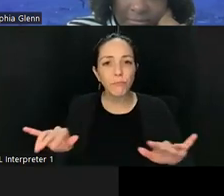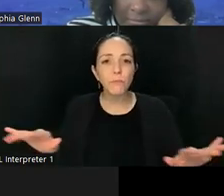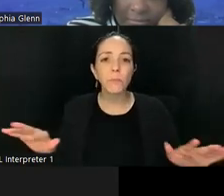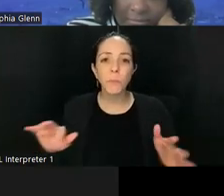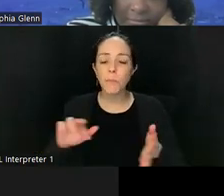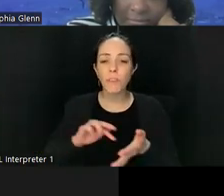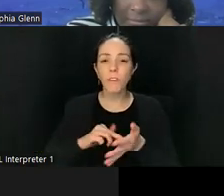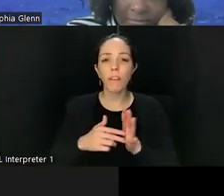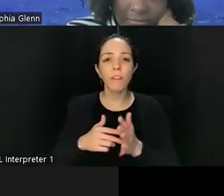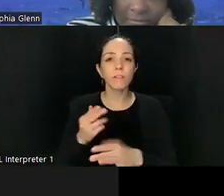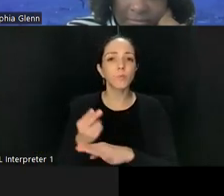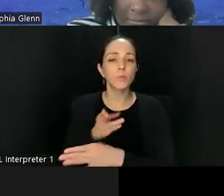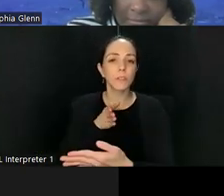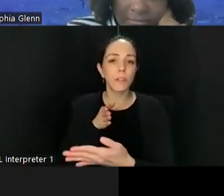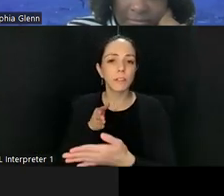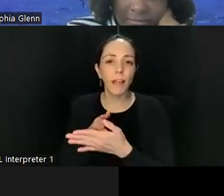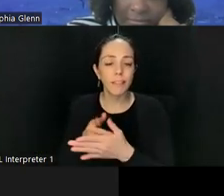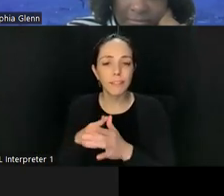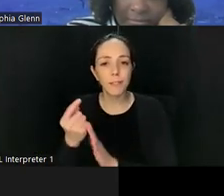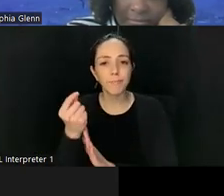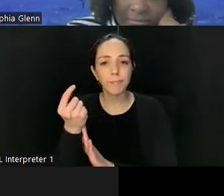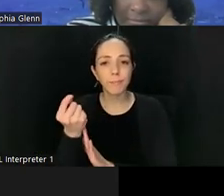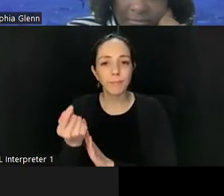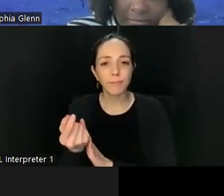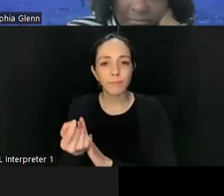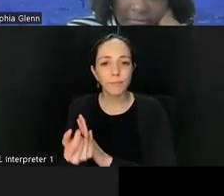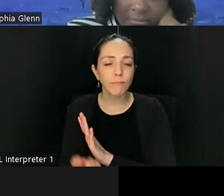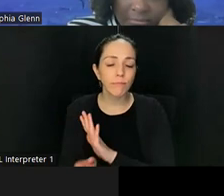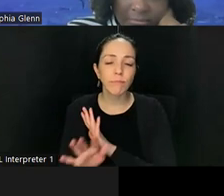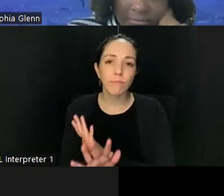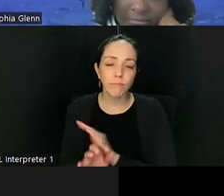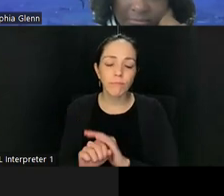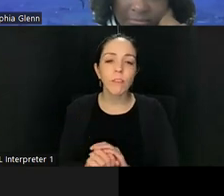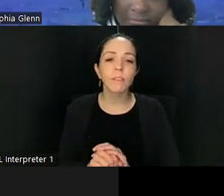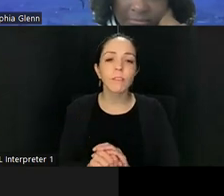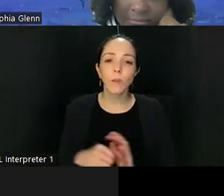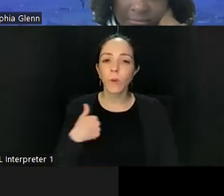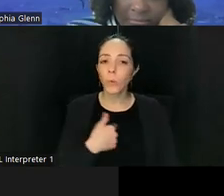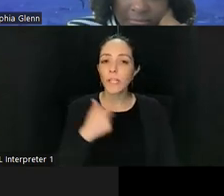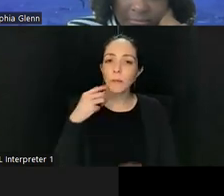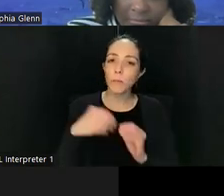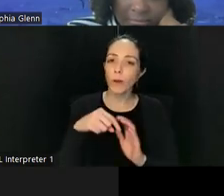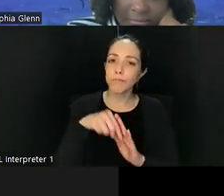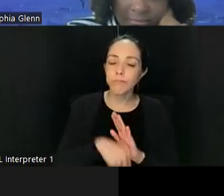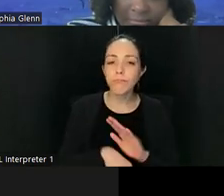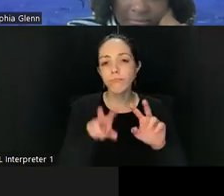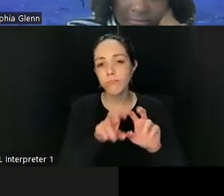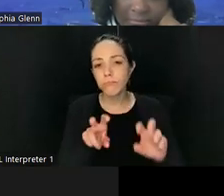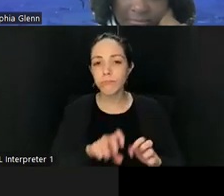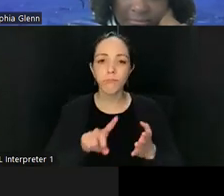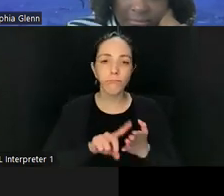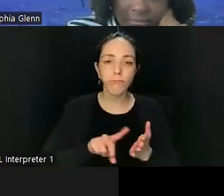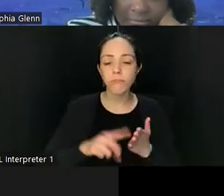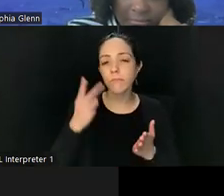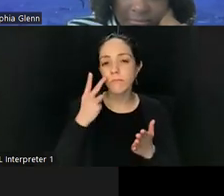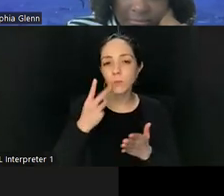of the board that people have quarrels with and such. So I think that we will need to dive a little bit more deeply, maybe into some definitions